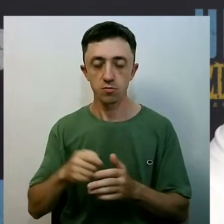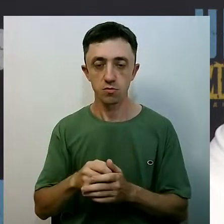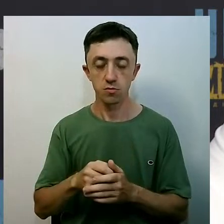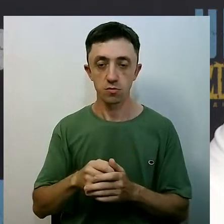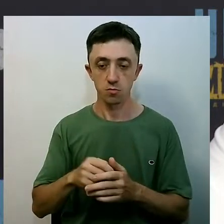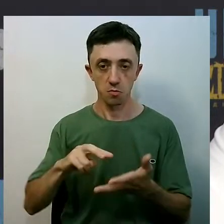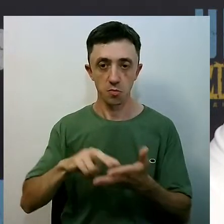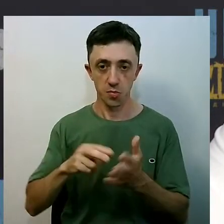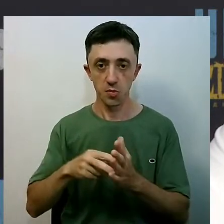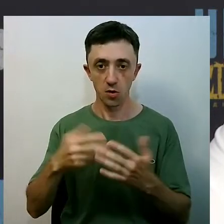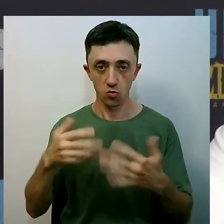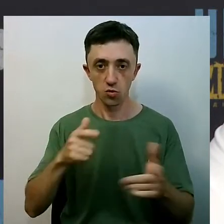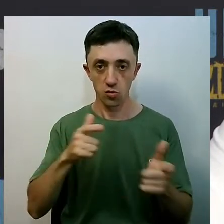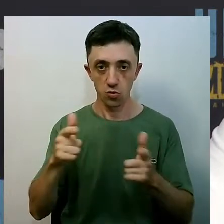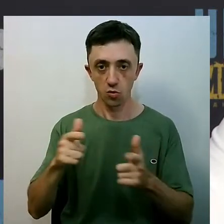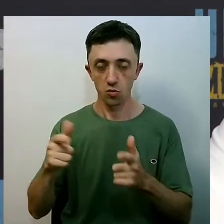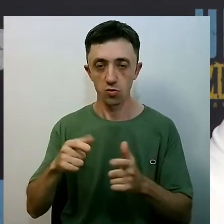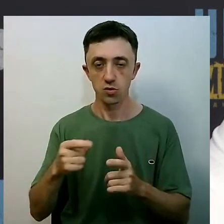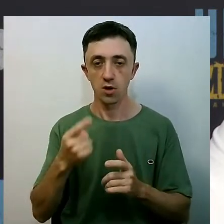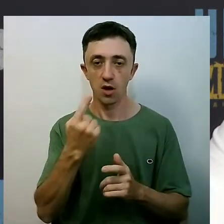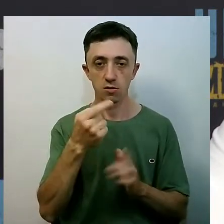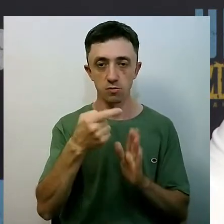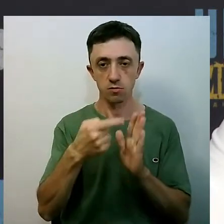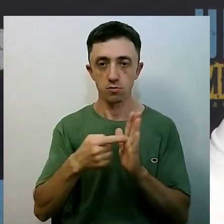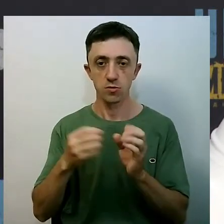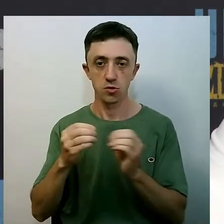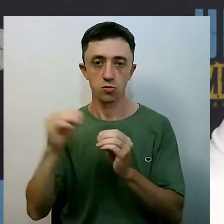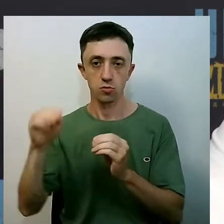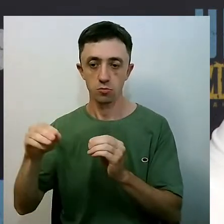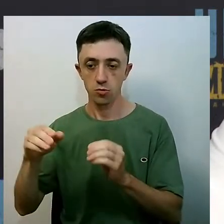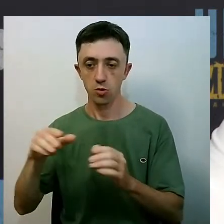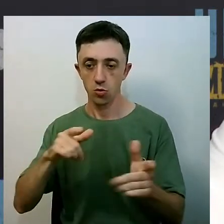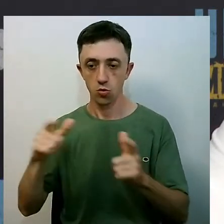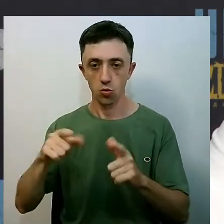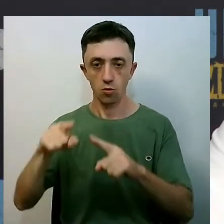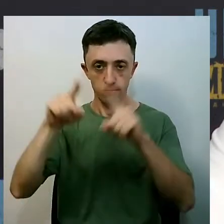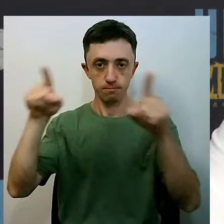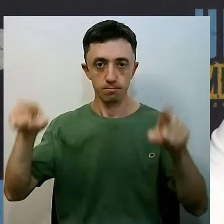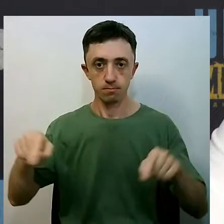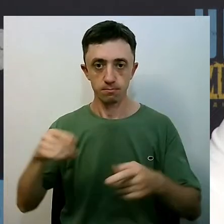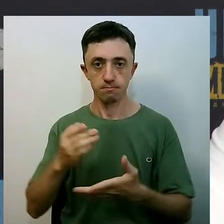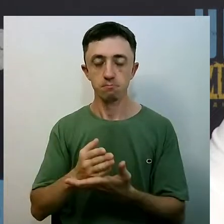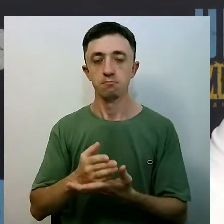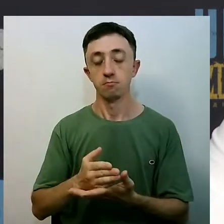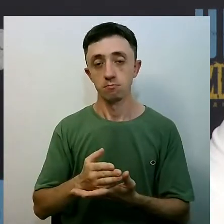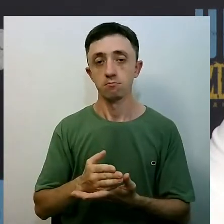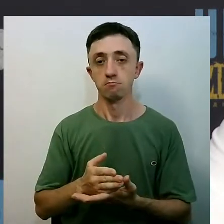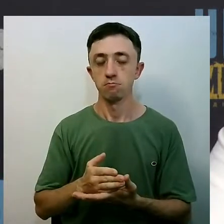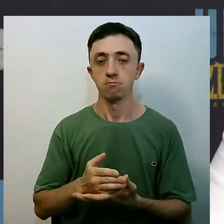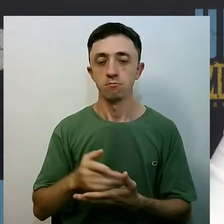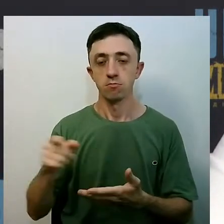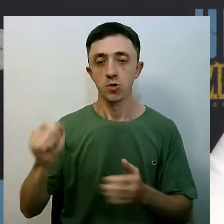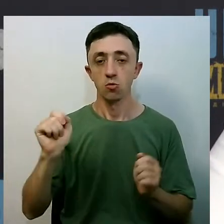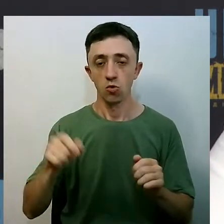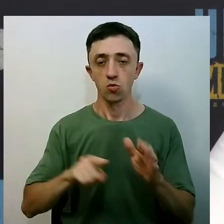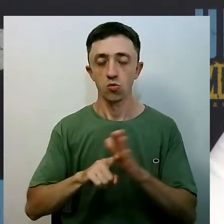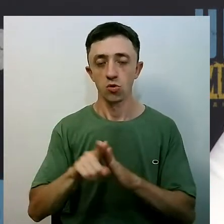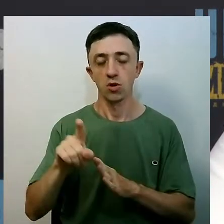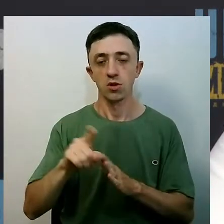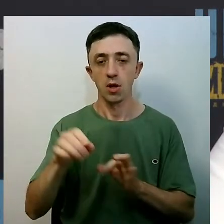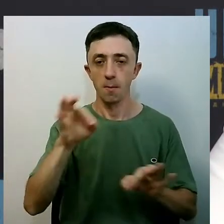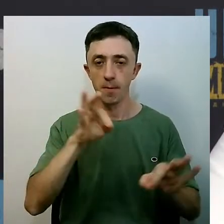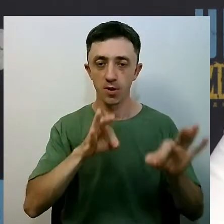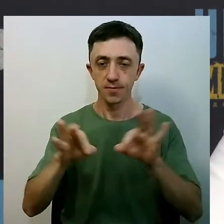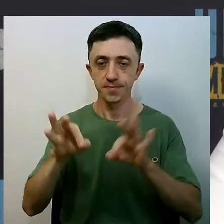they have made the first step. They developed that map in the scale 1 to 10,000, so they